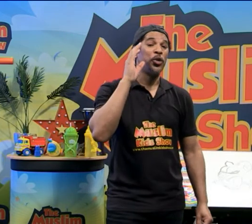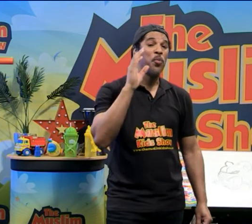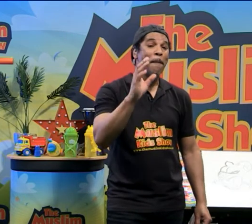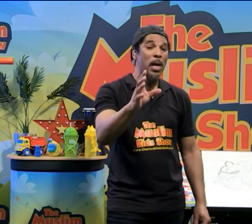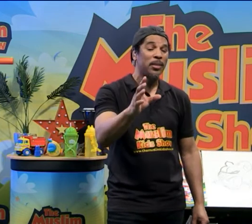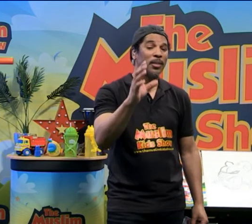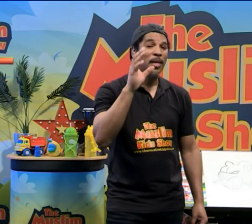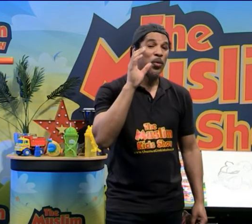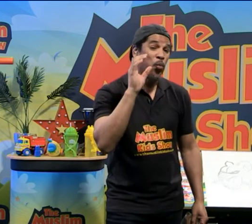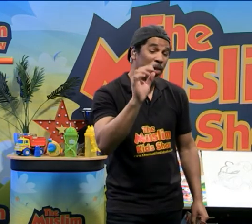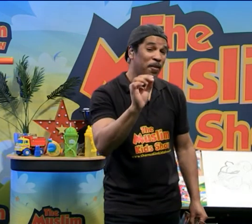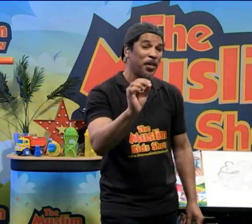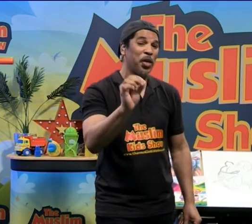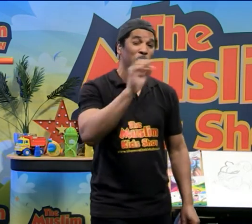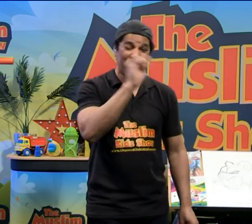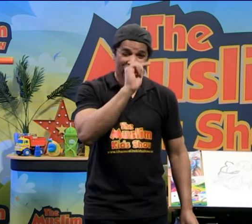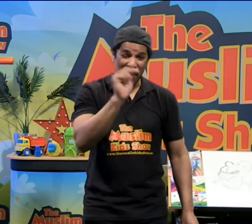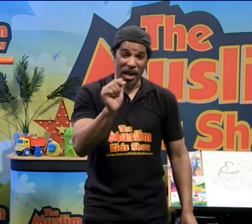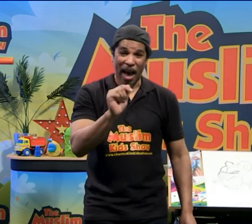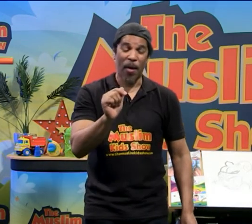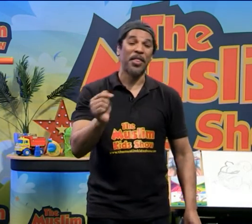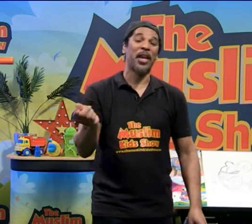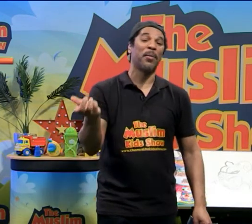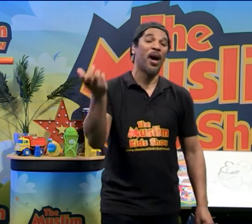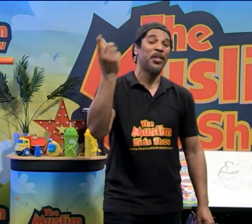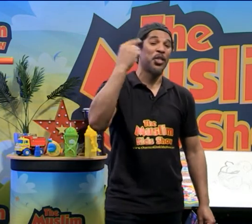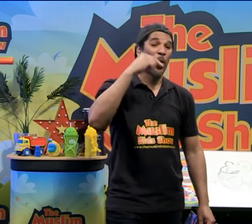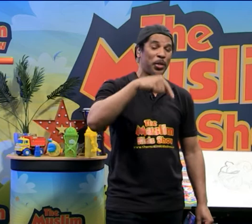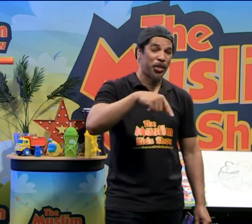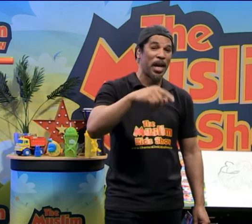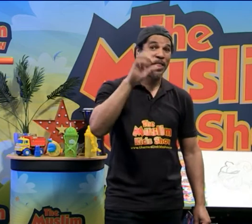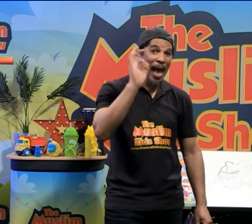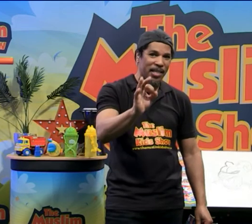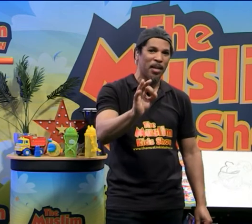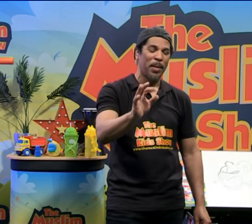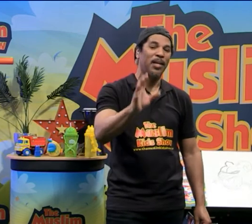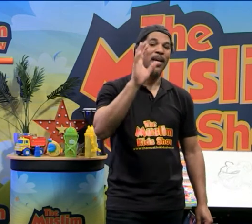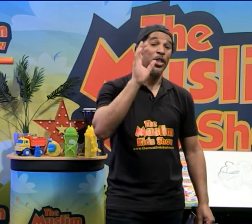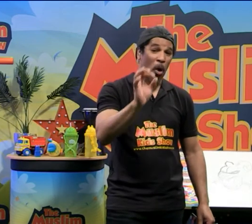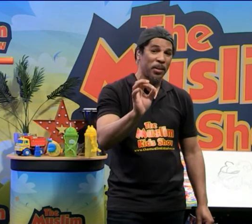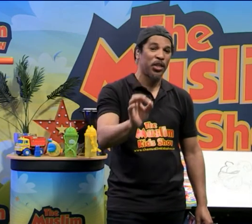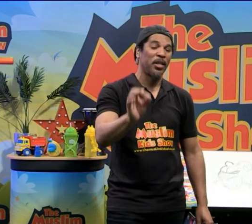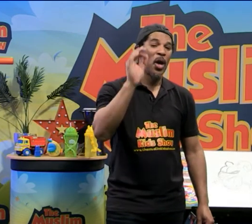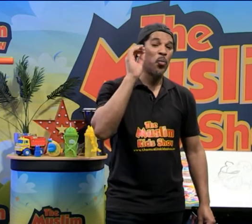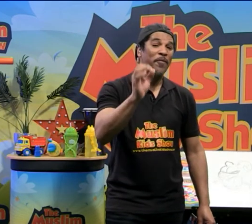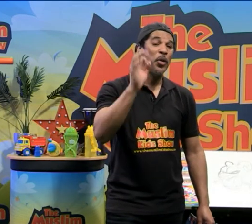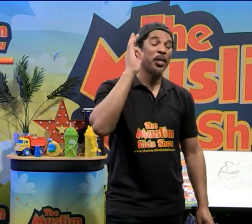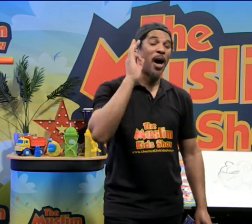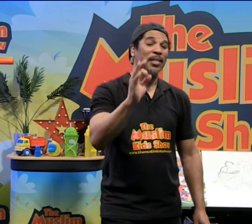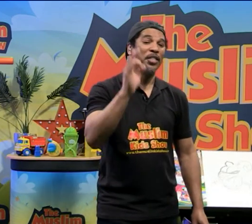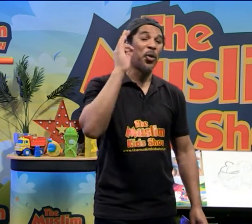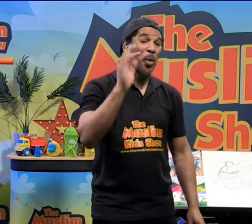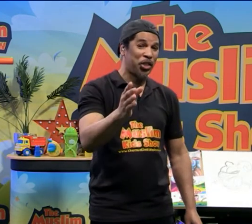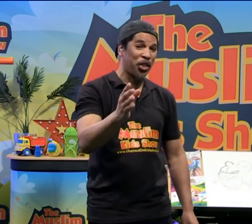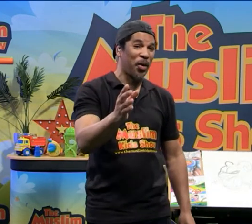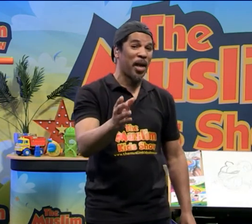right, you must watch the video, check everything out, and then I'm going to ask you a question, and that is going to be the competition, whether you can